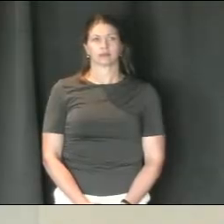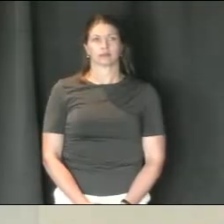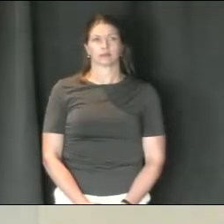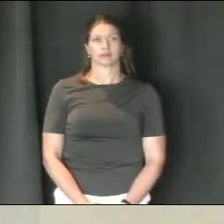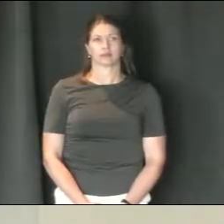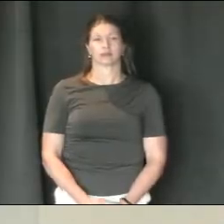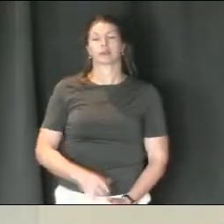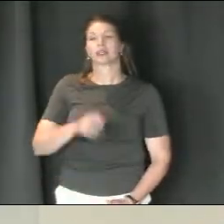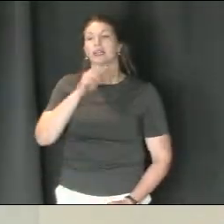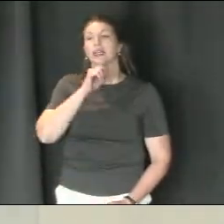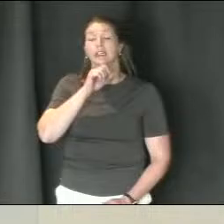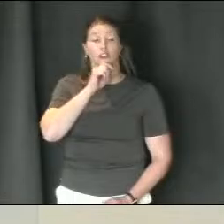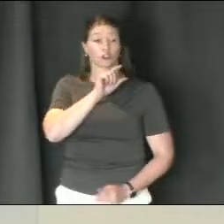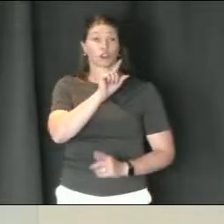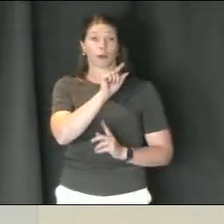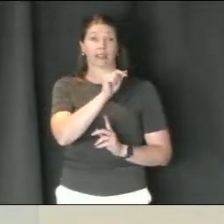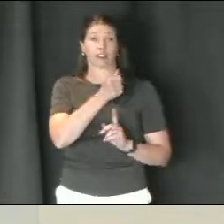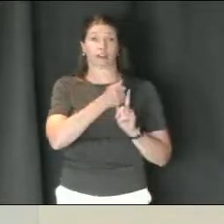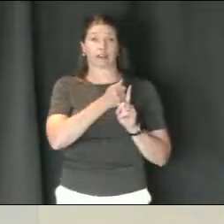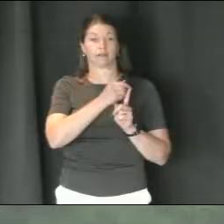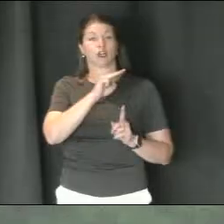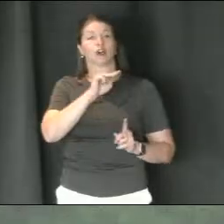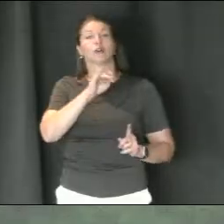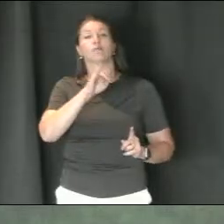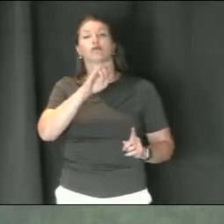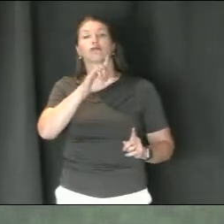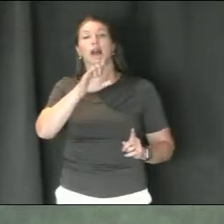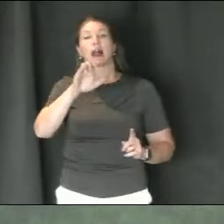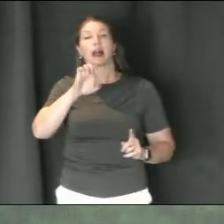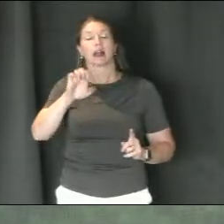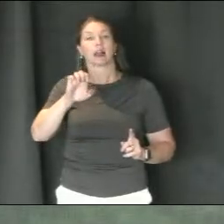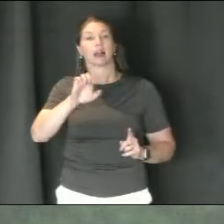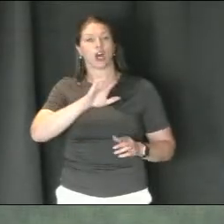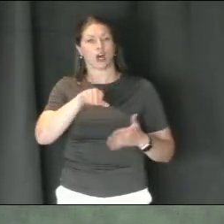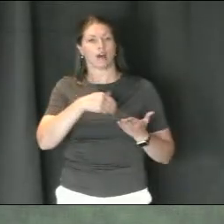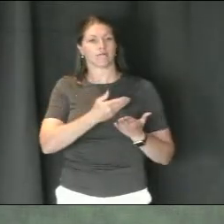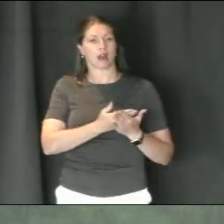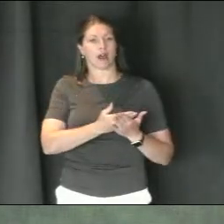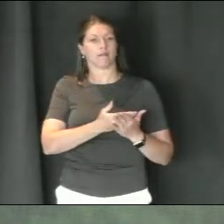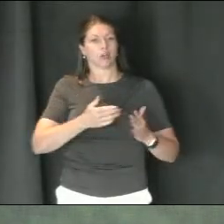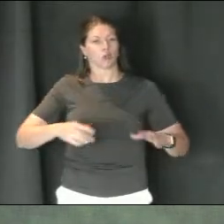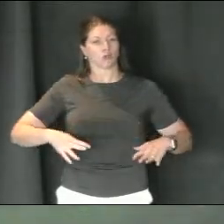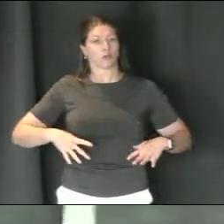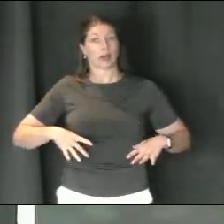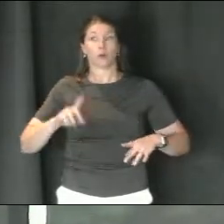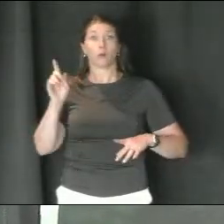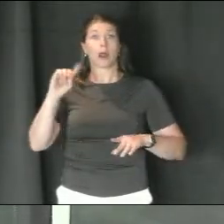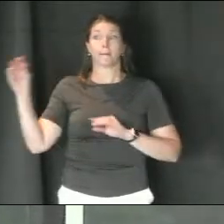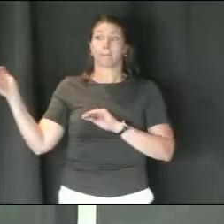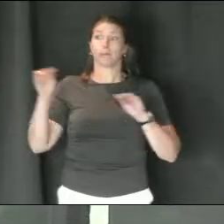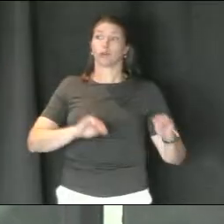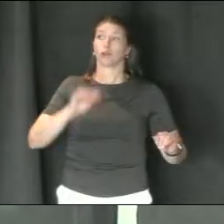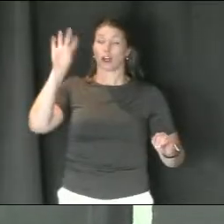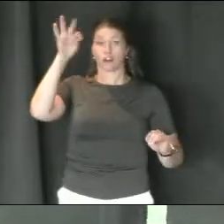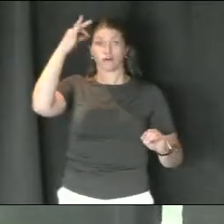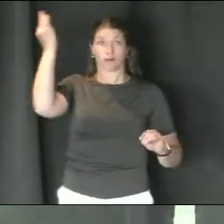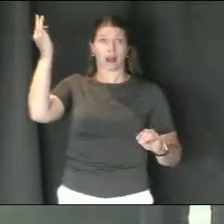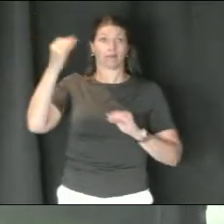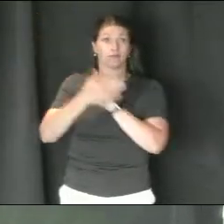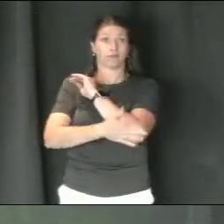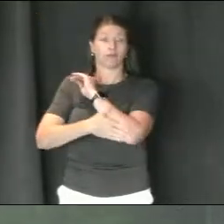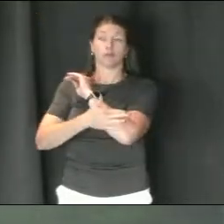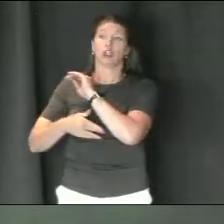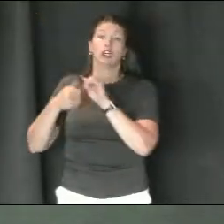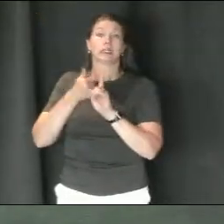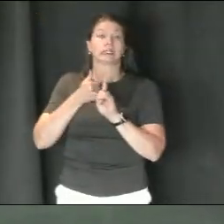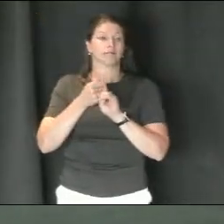At the age of 20, Mireille arrived in Newfoundland and Labrador from France. She taught French at Memorial University until her